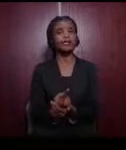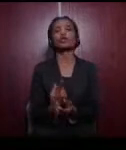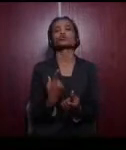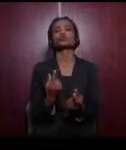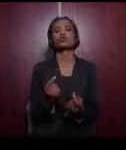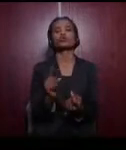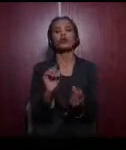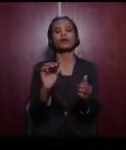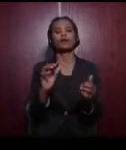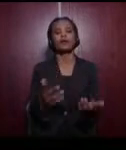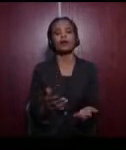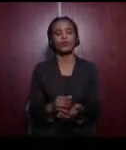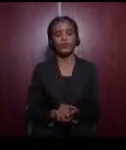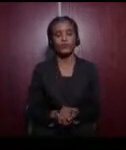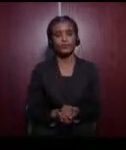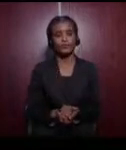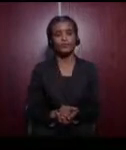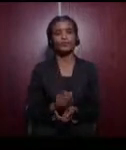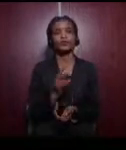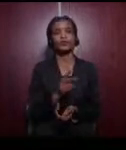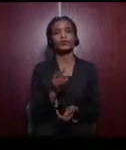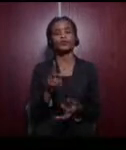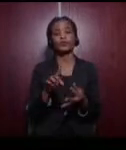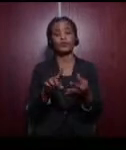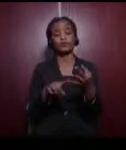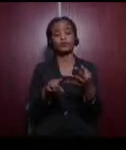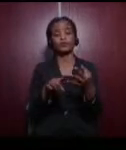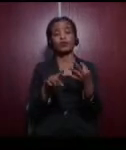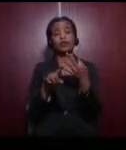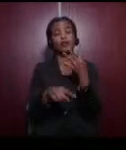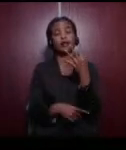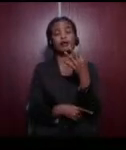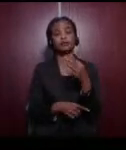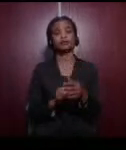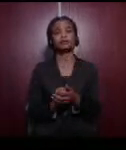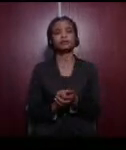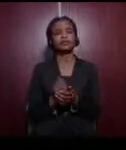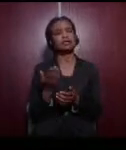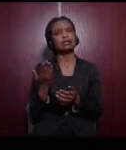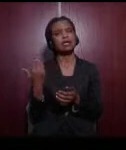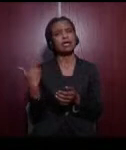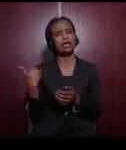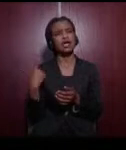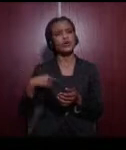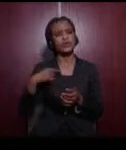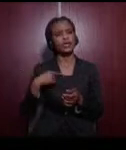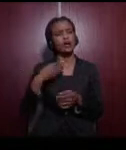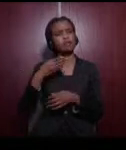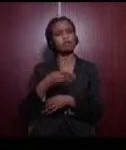ke tlo kopa ho botsa ka ya ho qetela. Last time I never le Miatun.